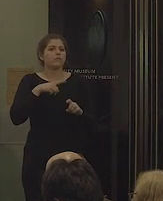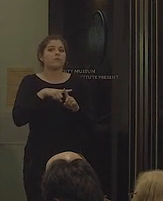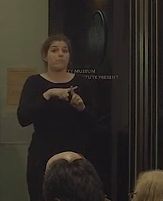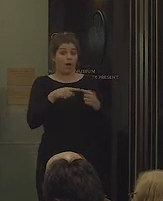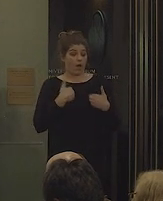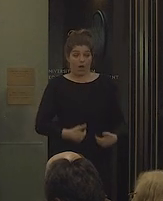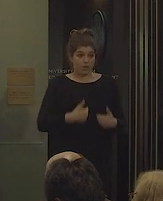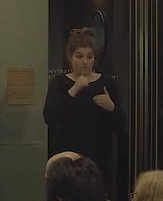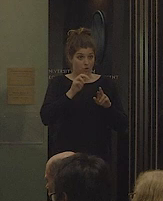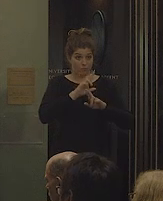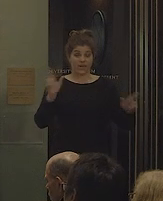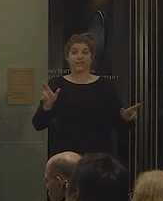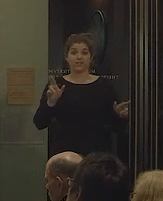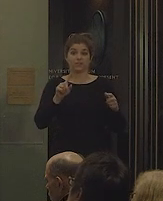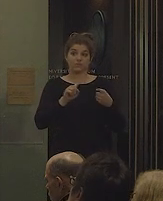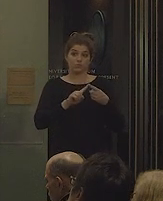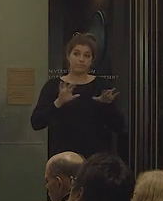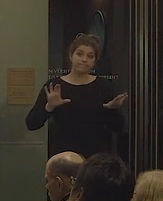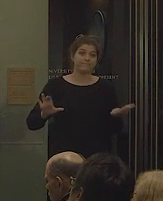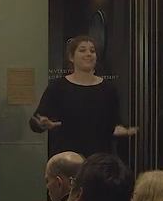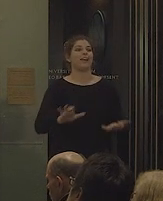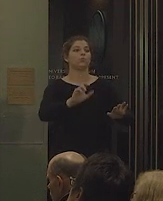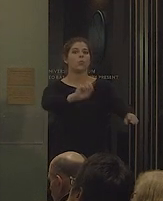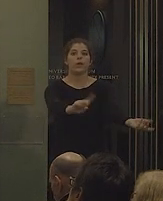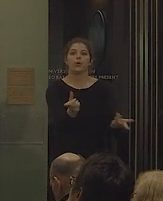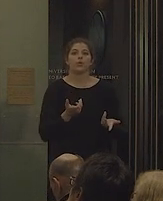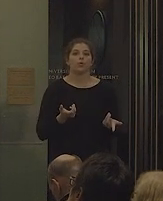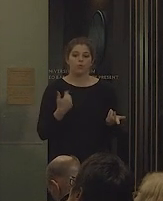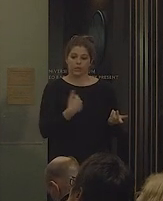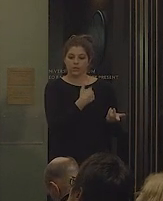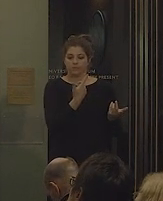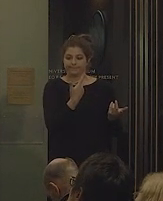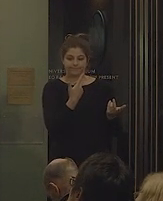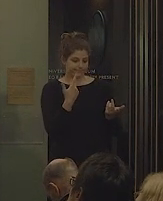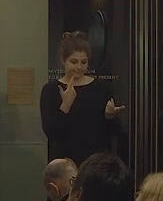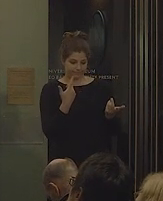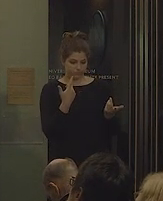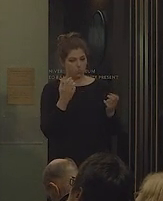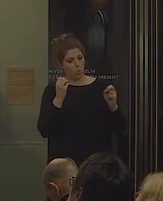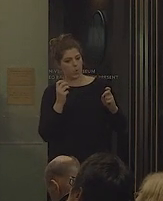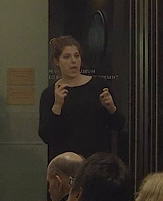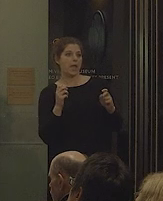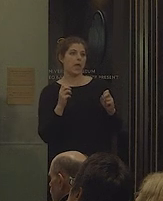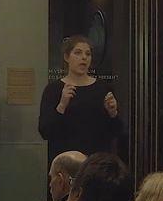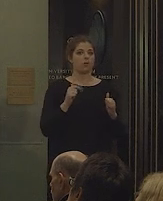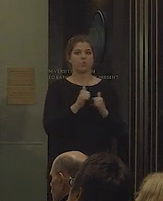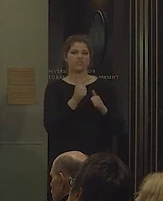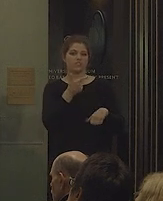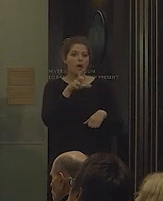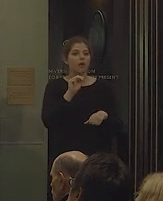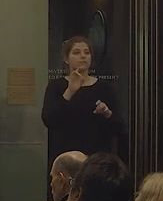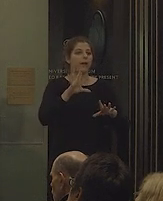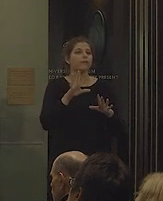I am not ready to act in a way where we're going to be okay with such a gun